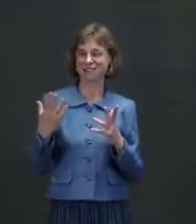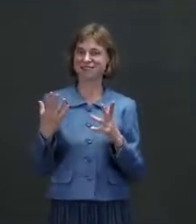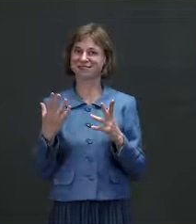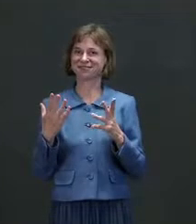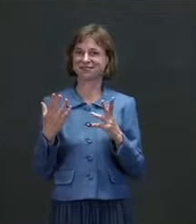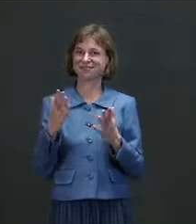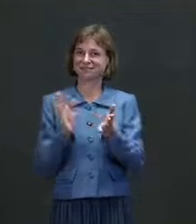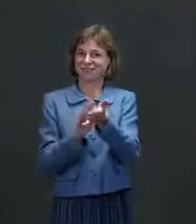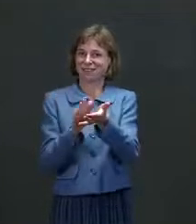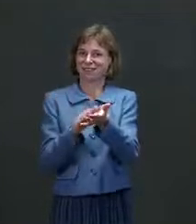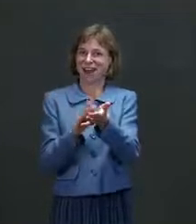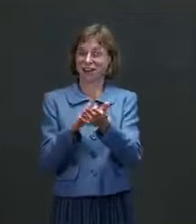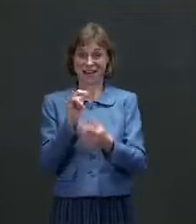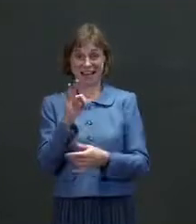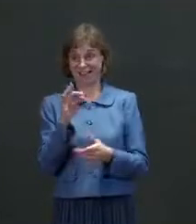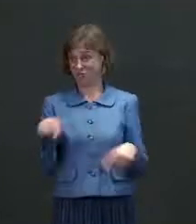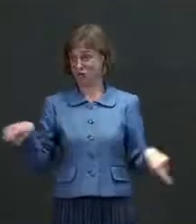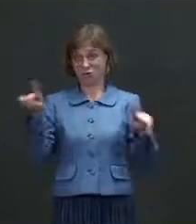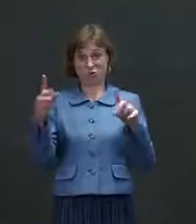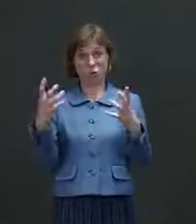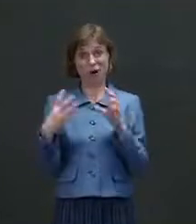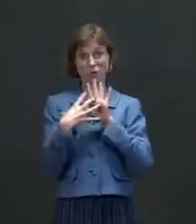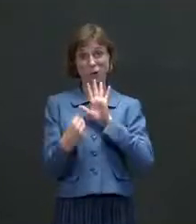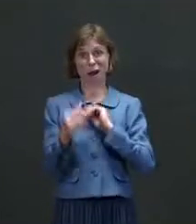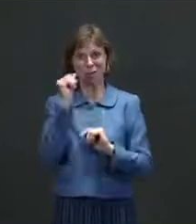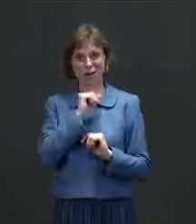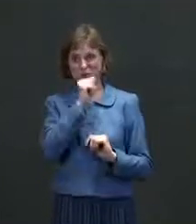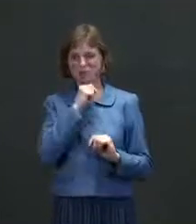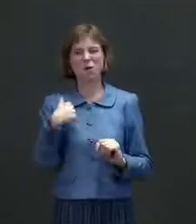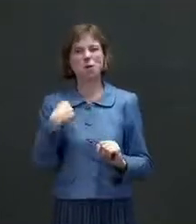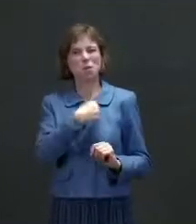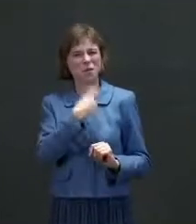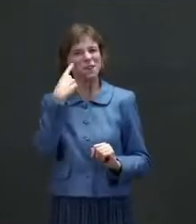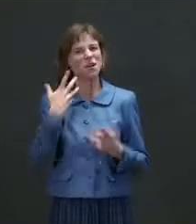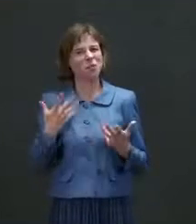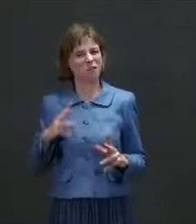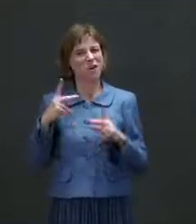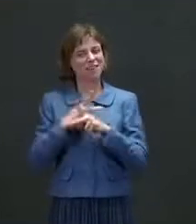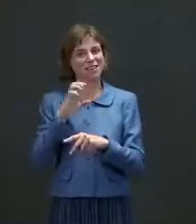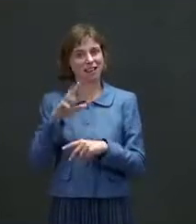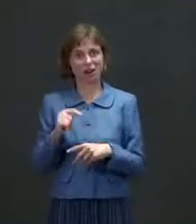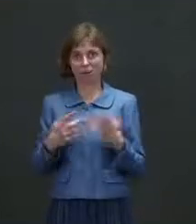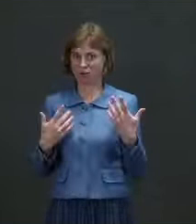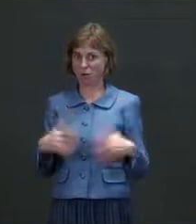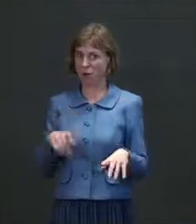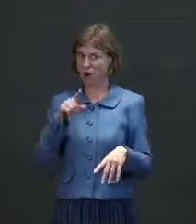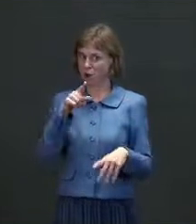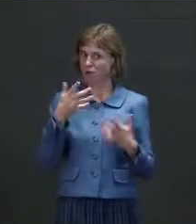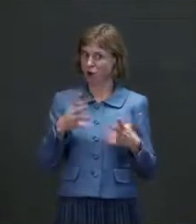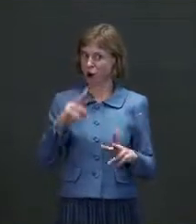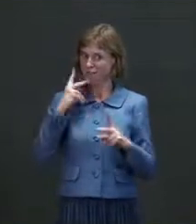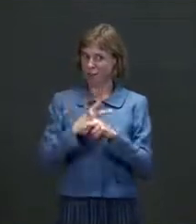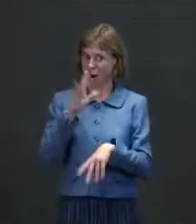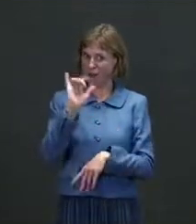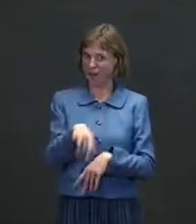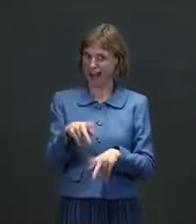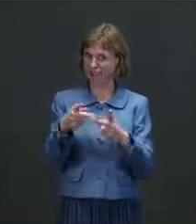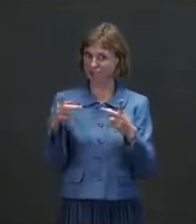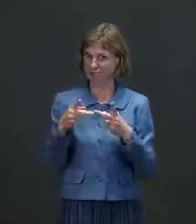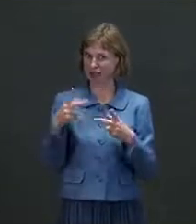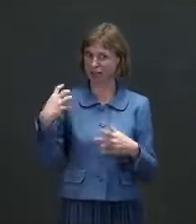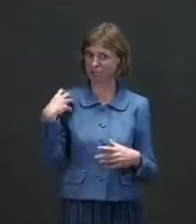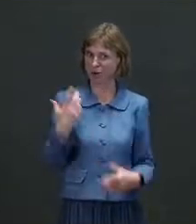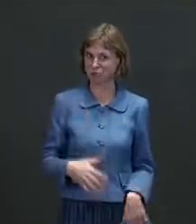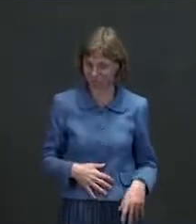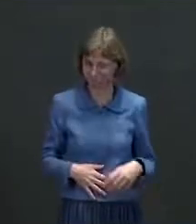to copy what Arizona's doing, we think we've got it figured out here. So thanks, Well, sir. you sure have it figured out at that spot, General. And thank you for all you've done,